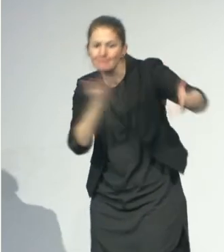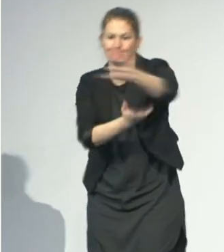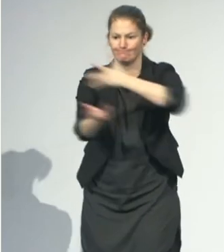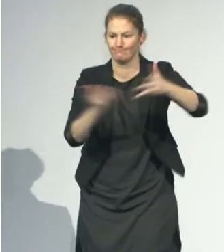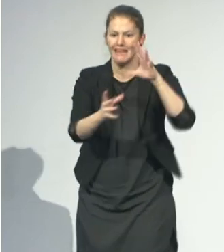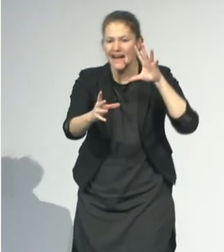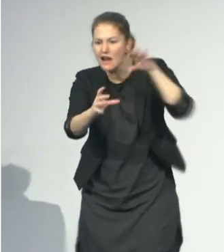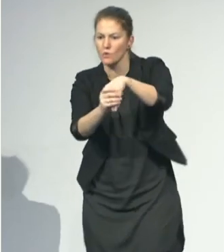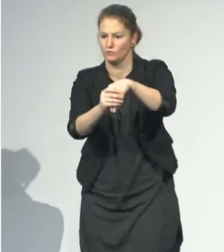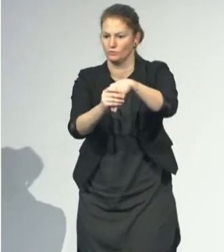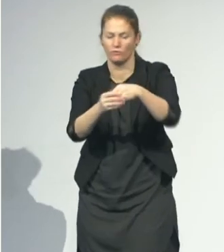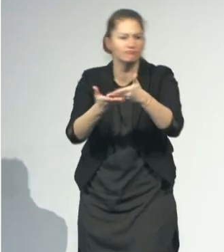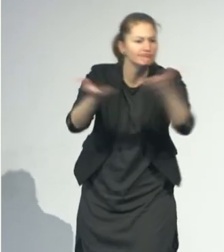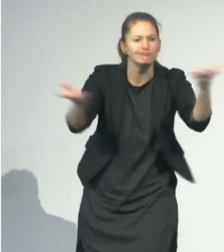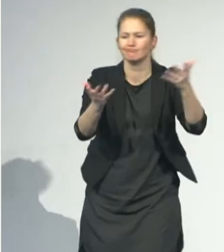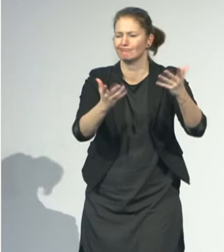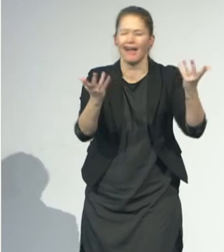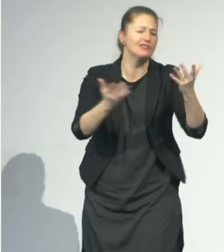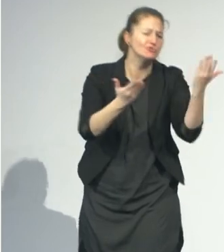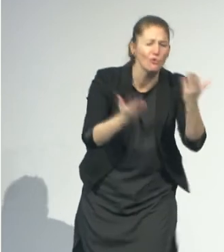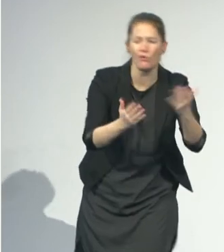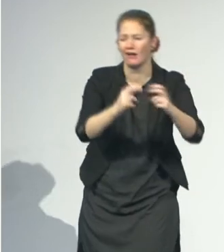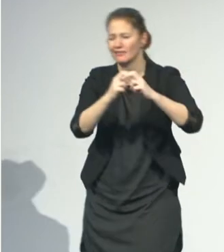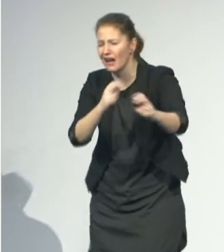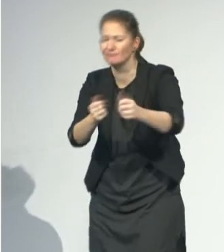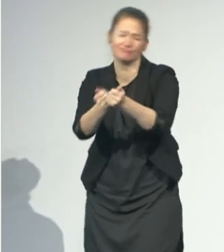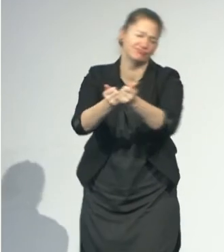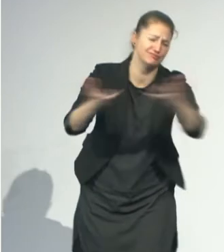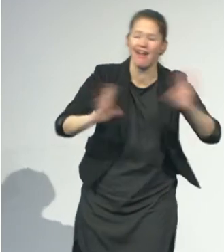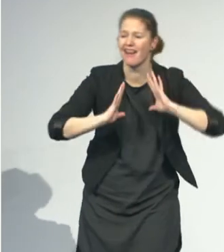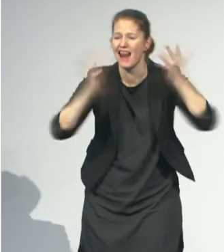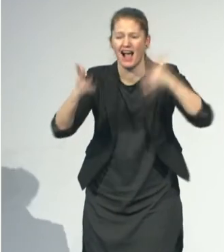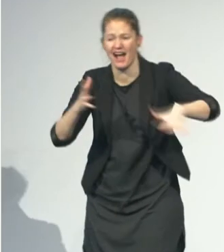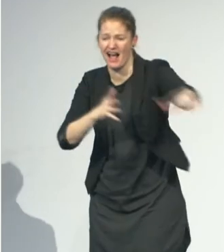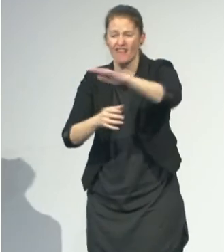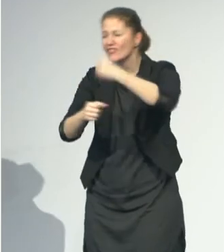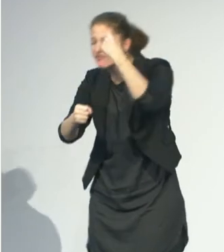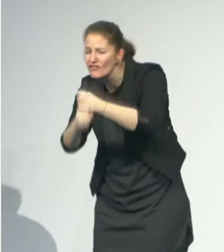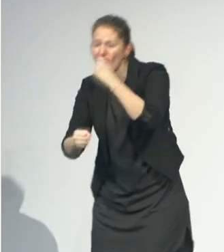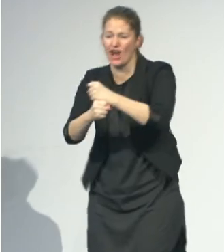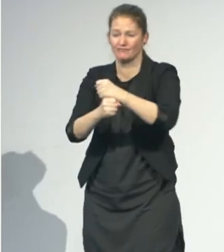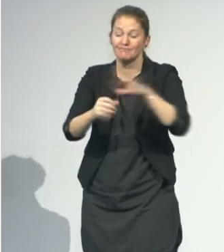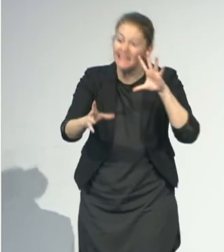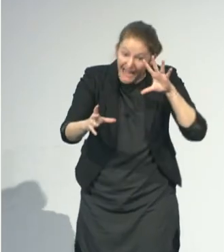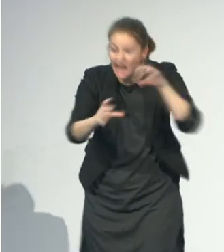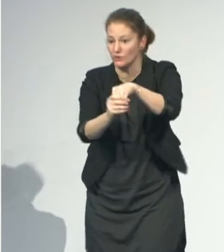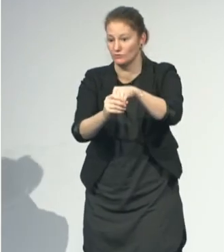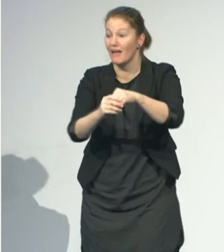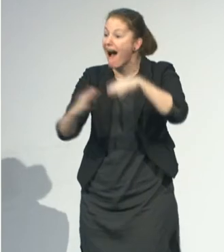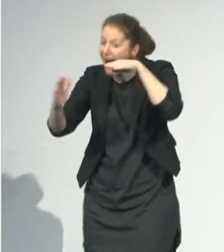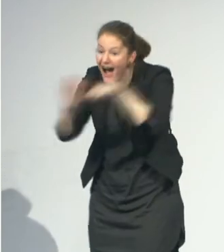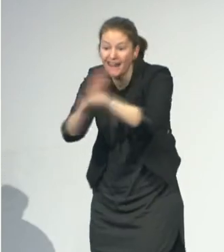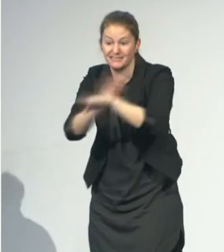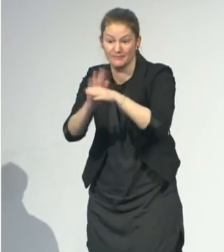has to be mixed of persons with and without disability as a guideline for us. And to finish,